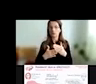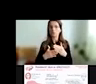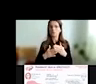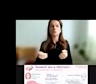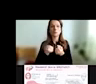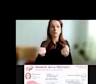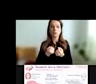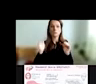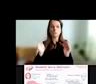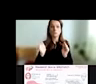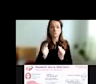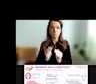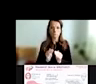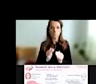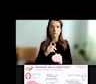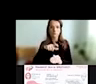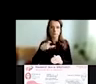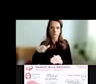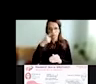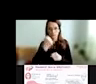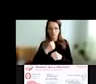between 2012 and